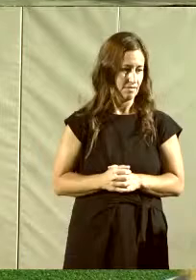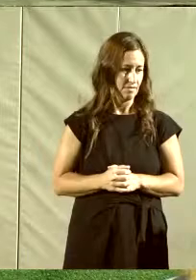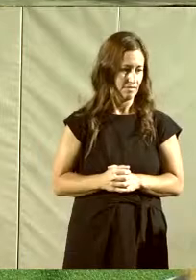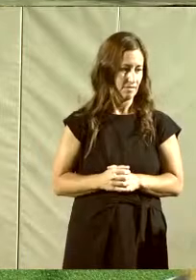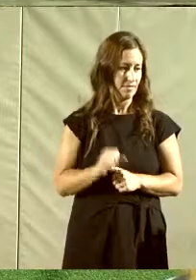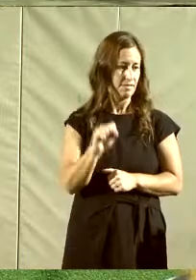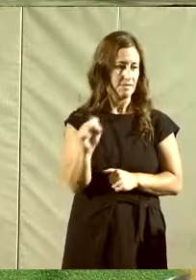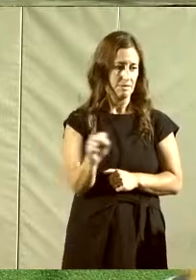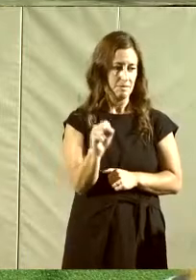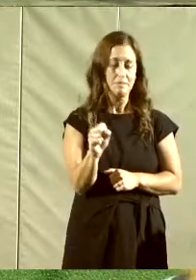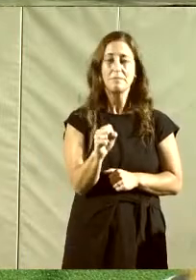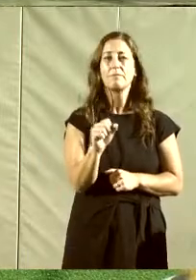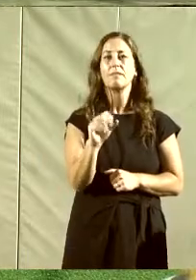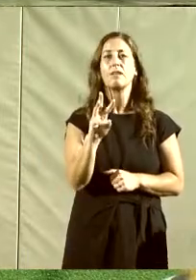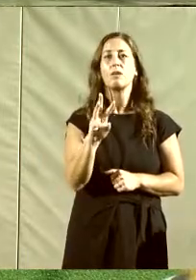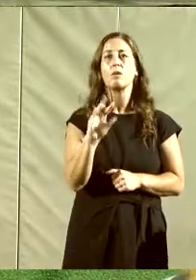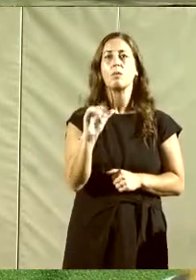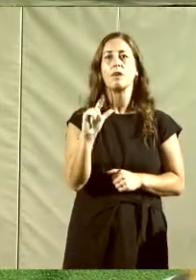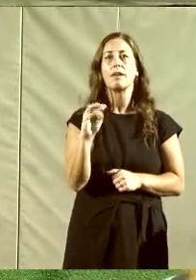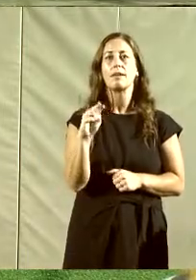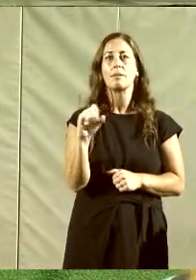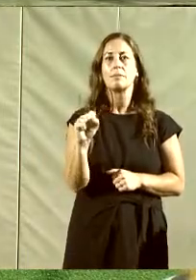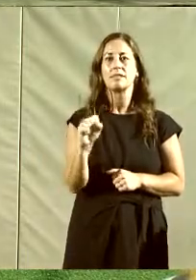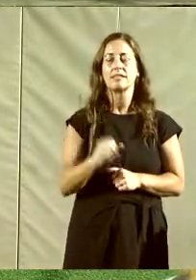Samuel Cody Williams.